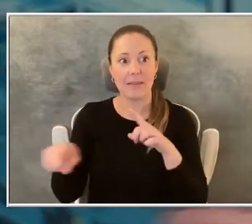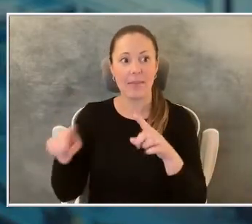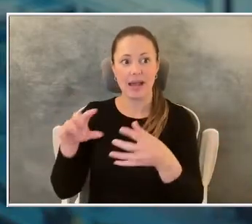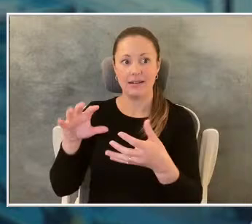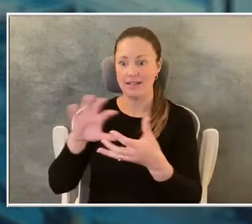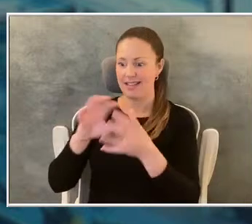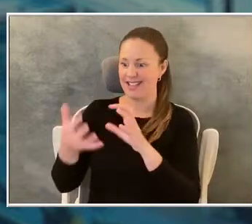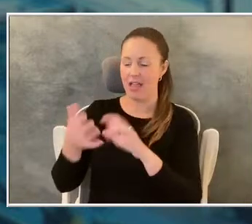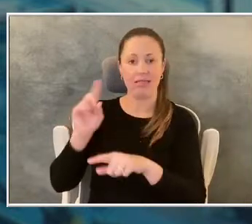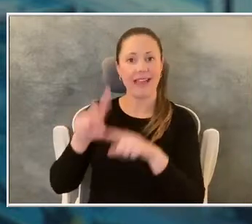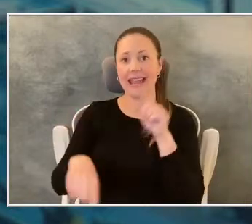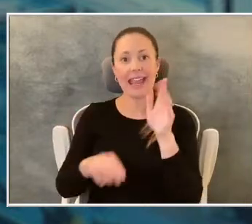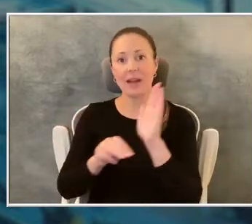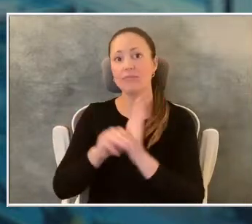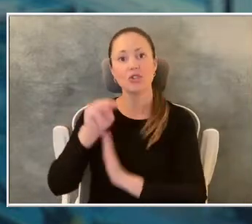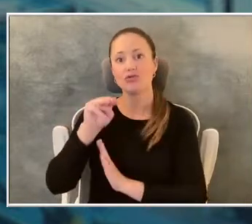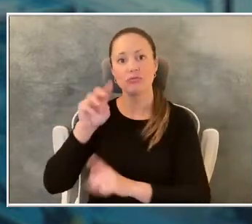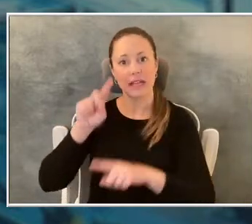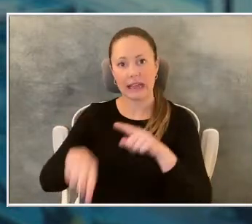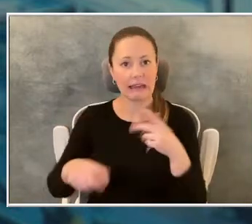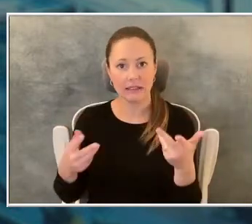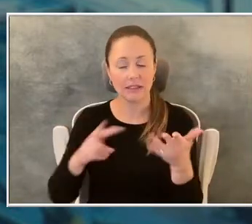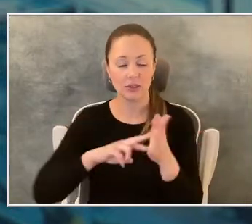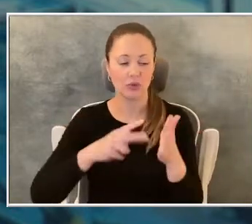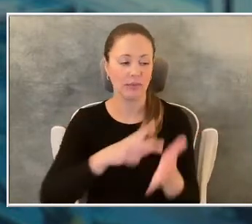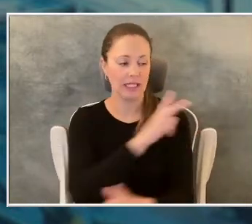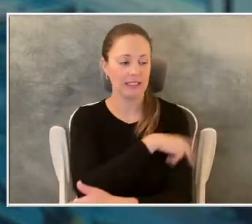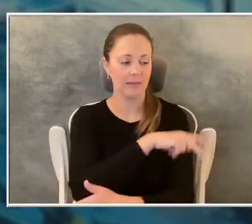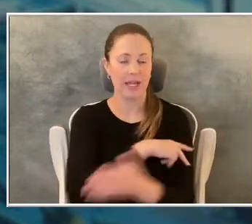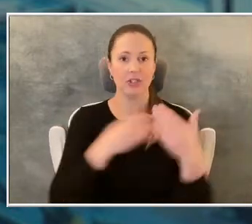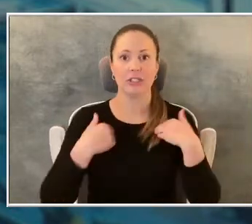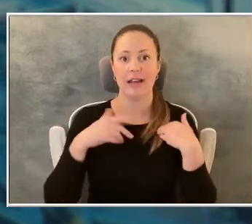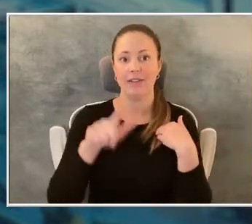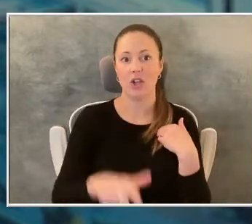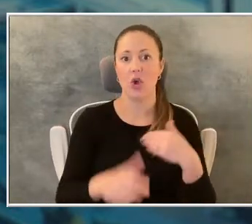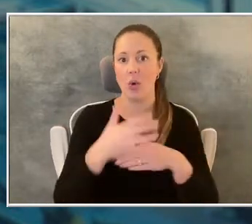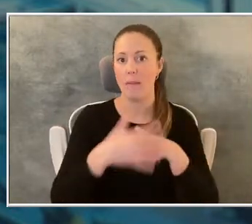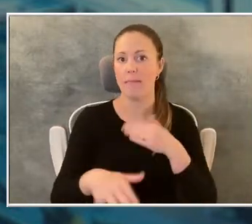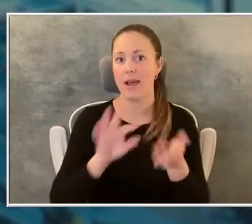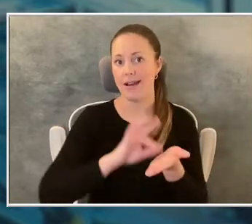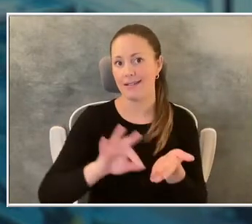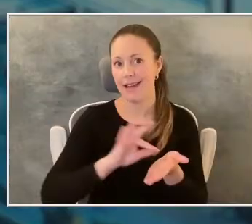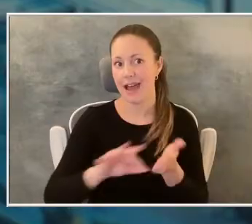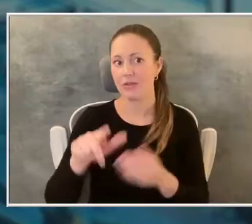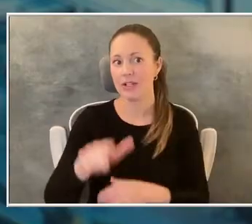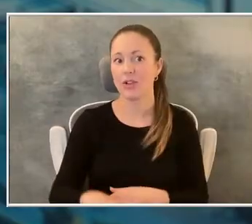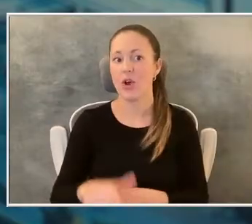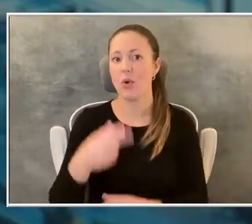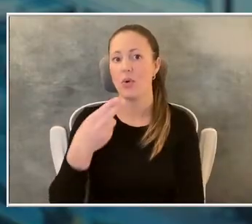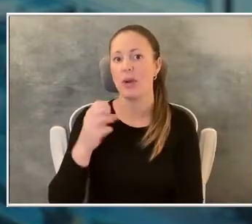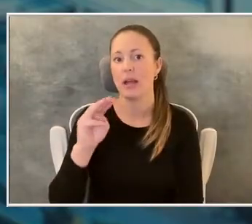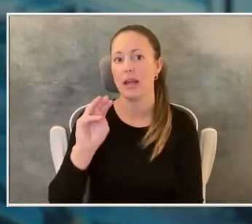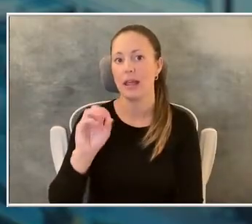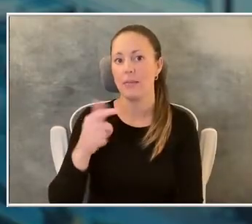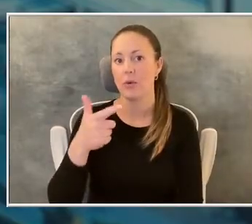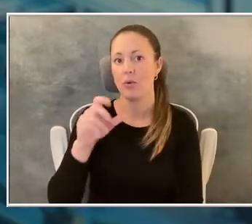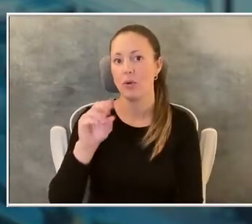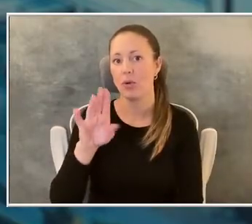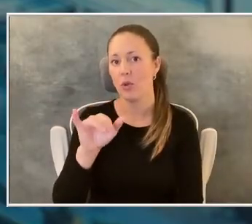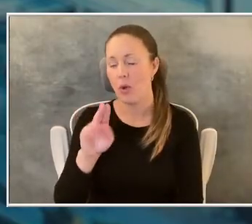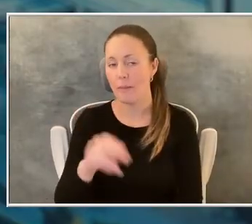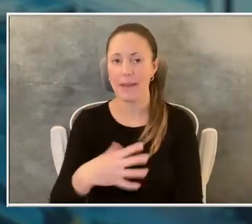marrow. So patients, they develop low blood counts, low hemoglobin, low white count, low platelets, which can